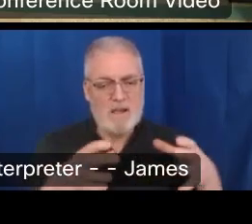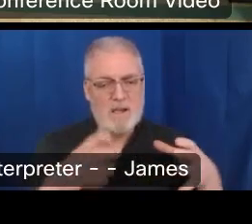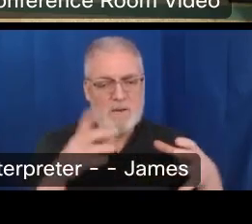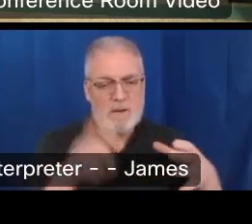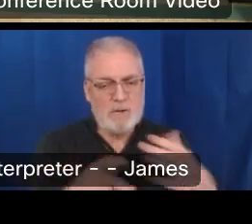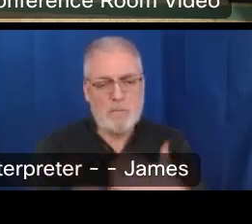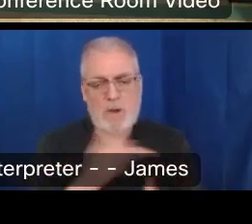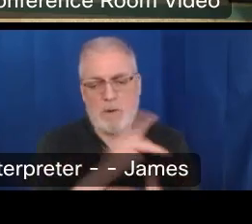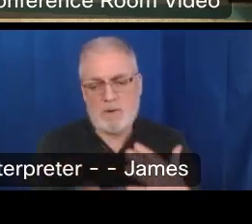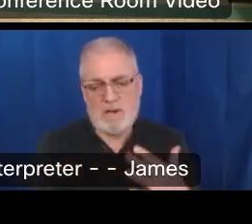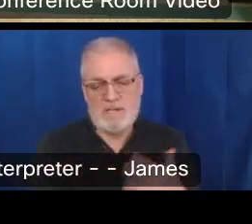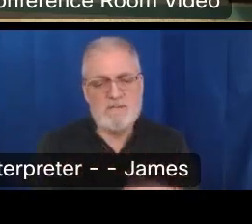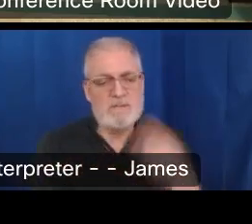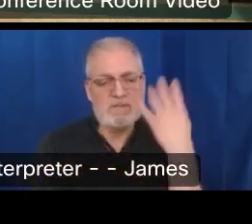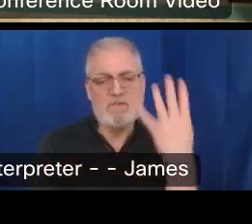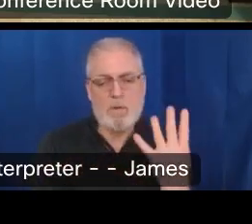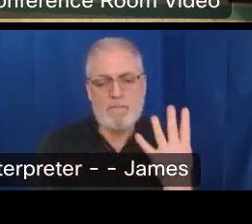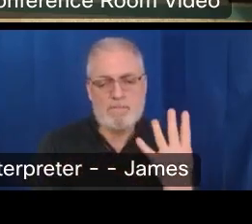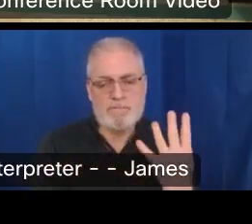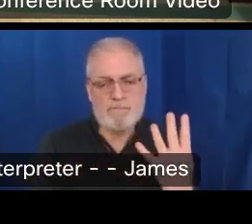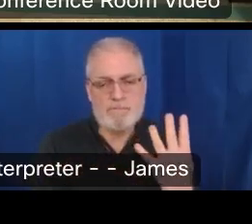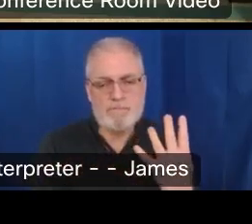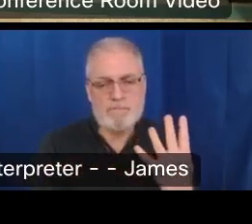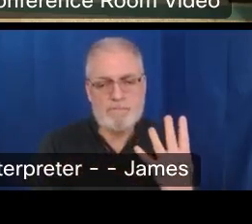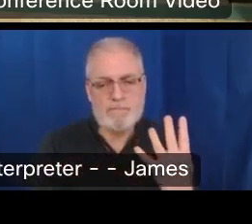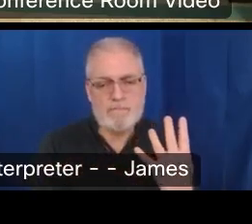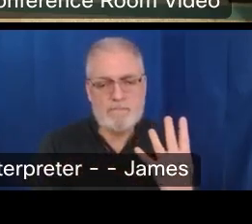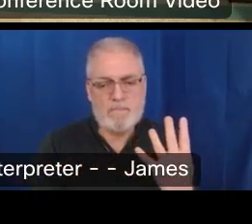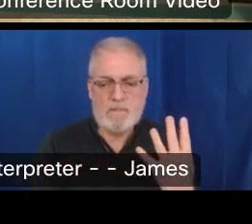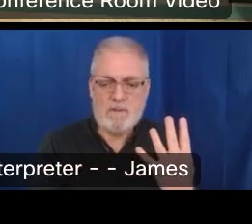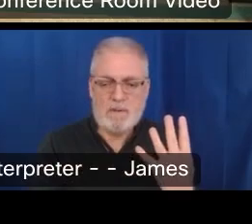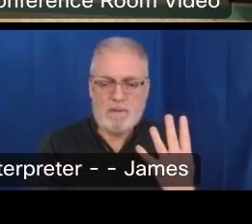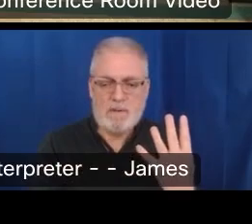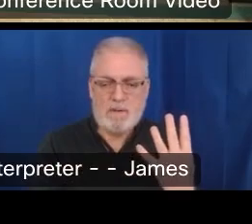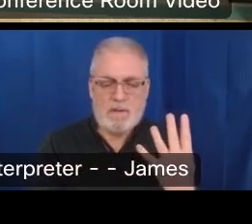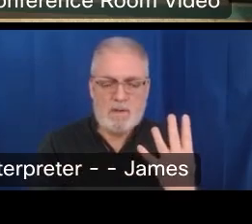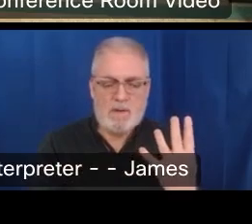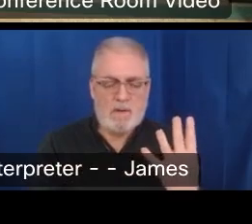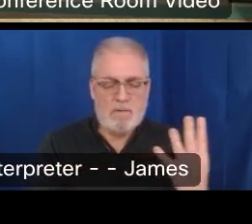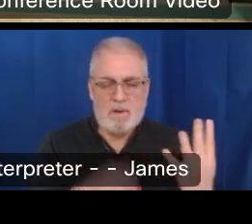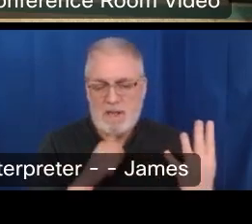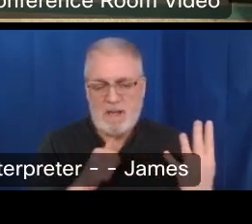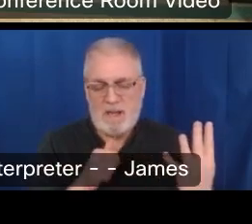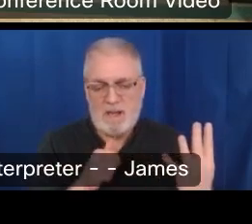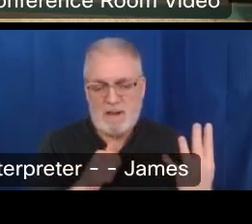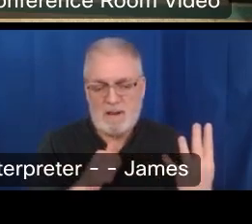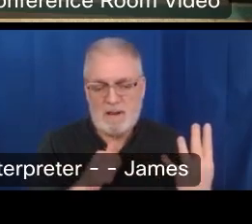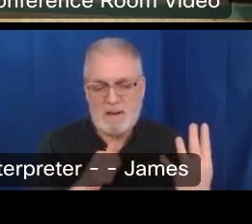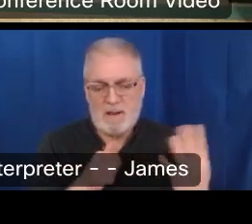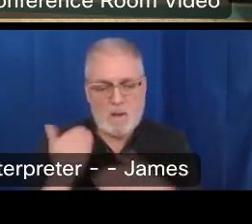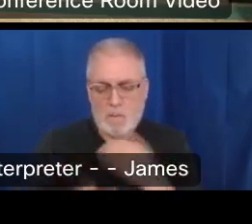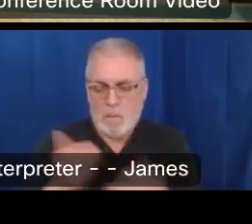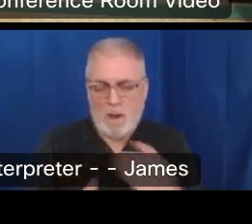like tackling that in this group we won't get anywhere. So I suggest we